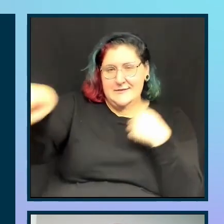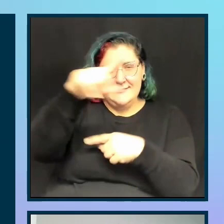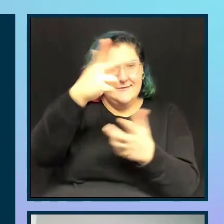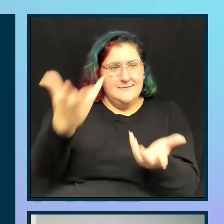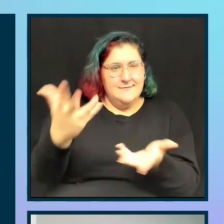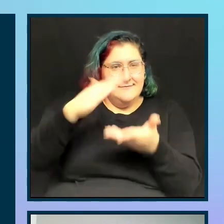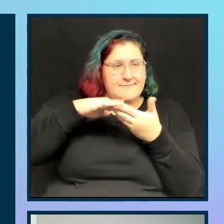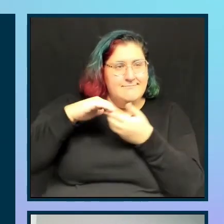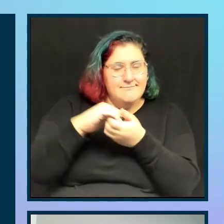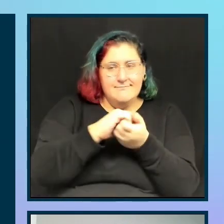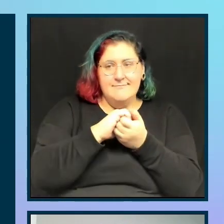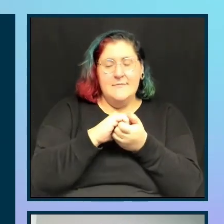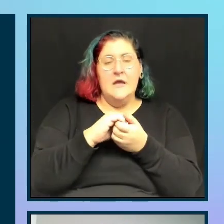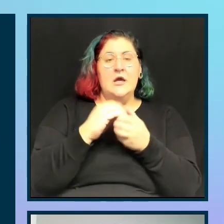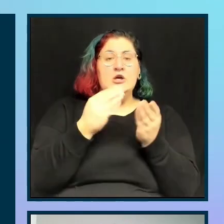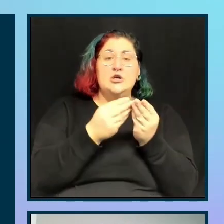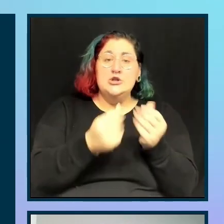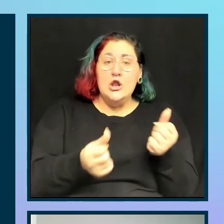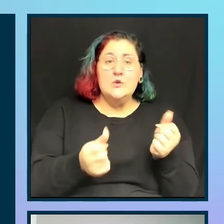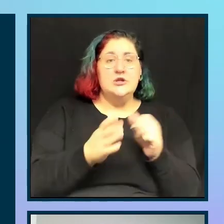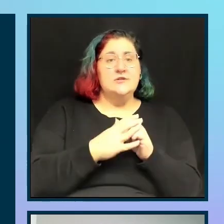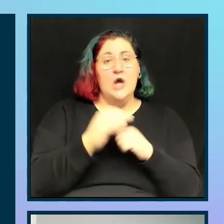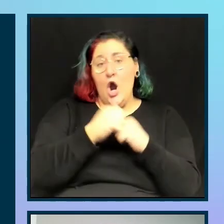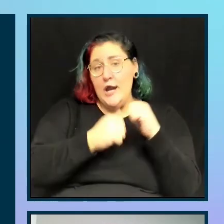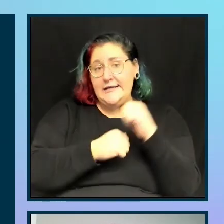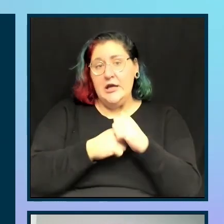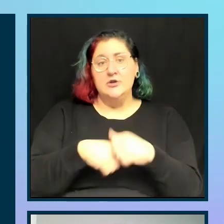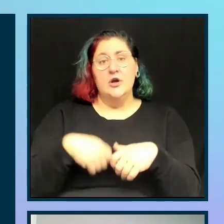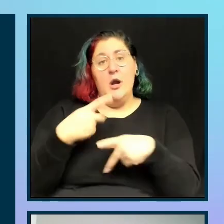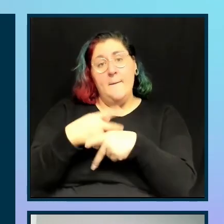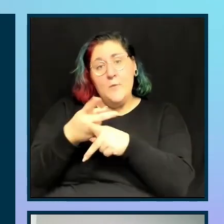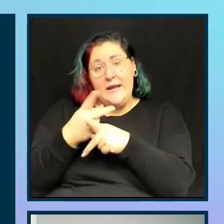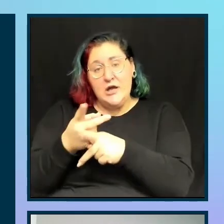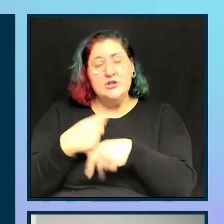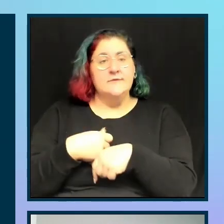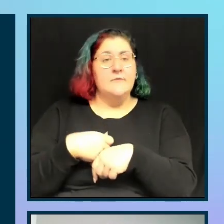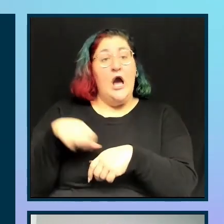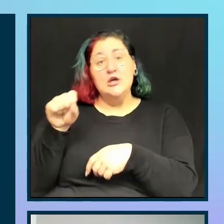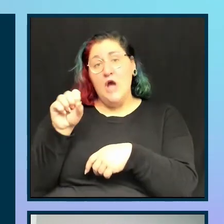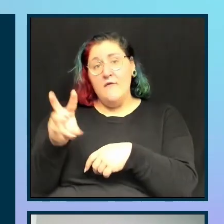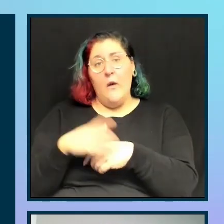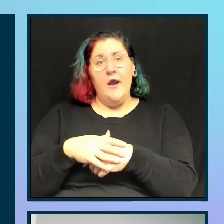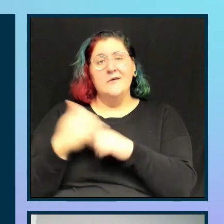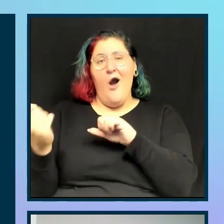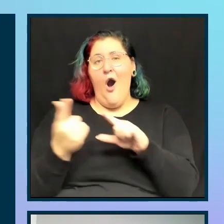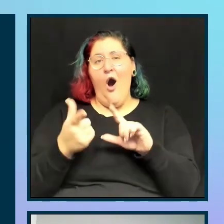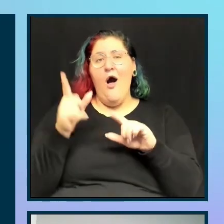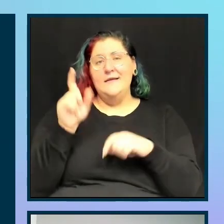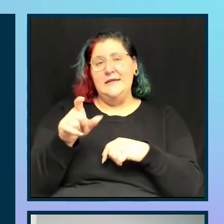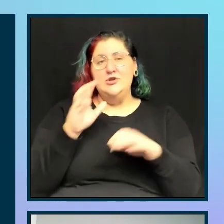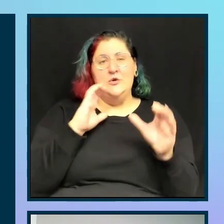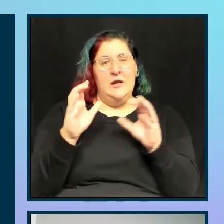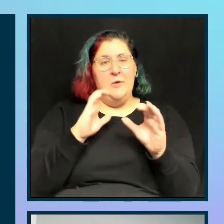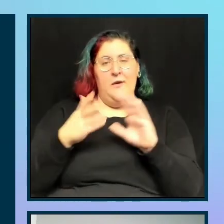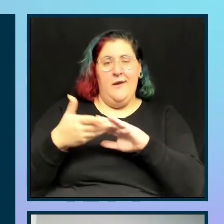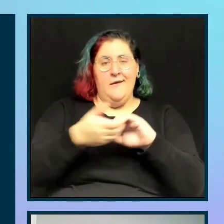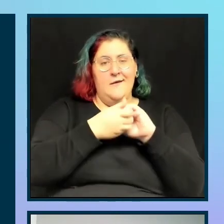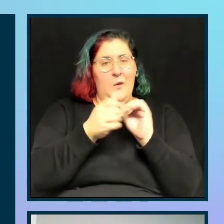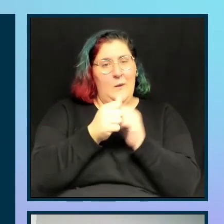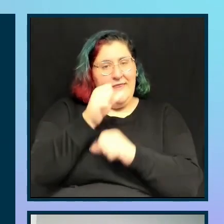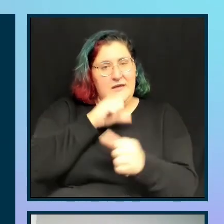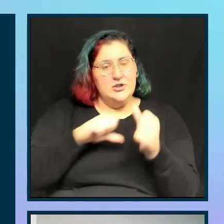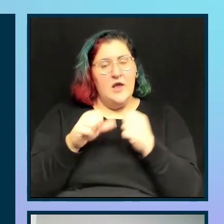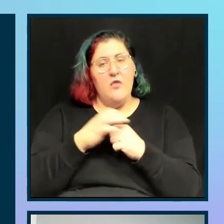solutions architecture, that means production, that means your software teams. Born digital and remediation workflows require